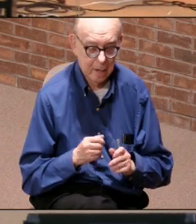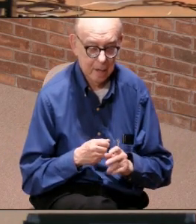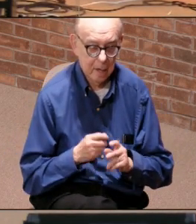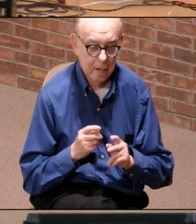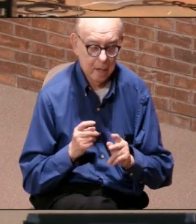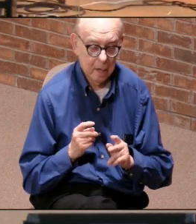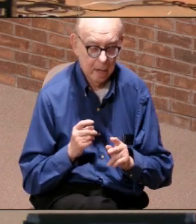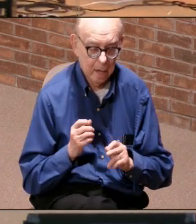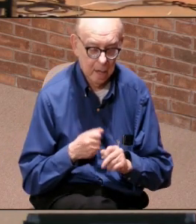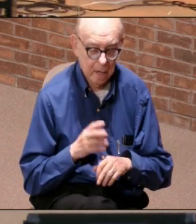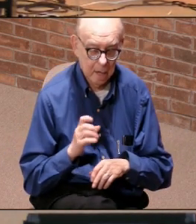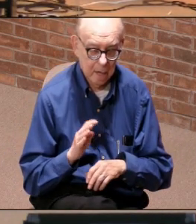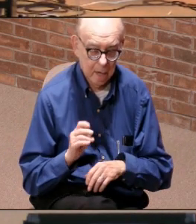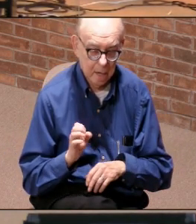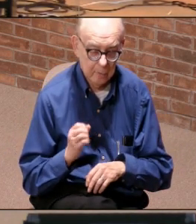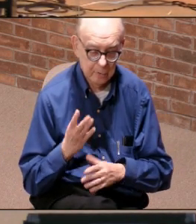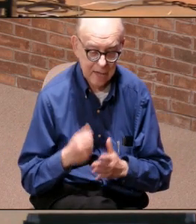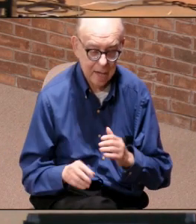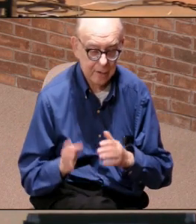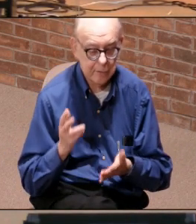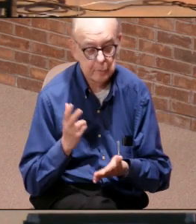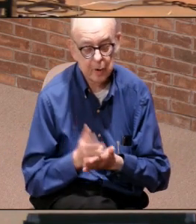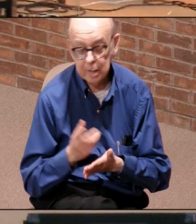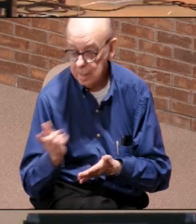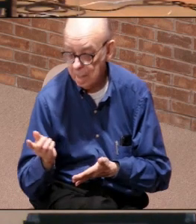every car was out of this parking lot.